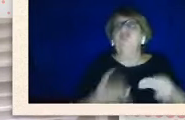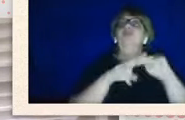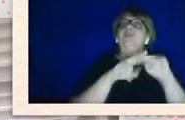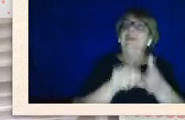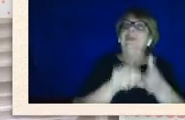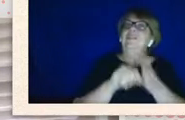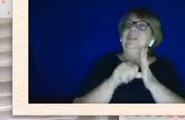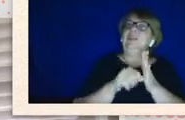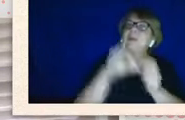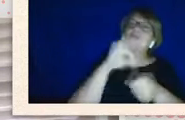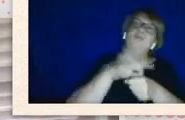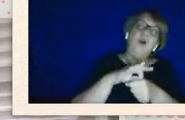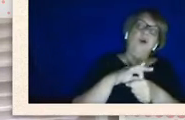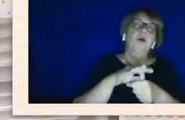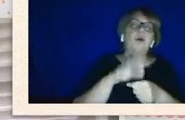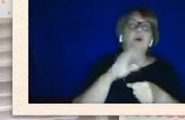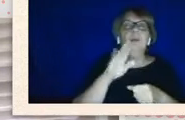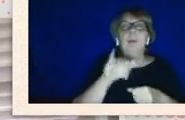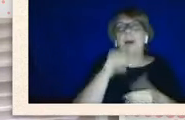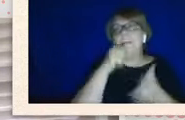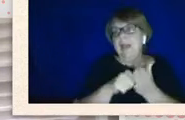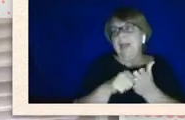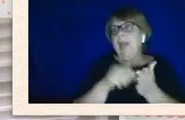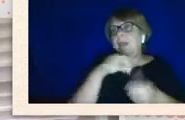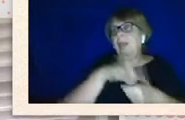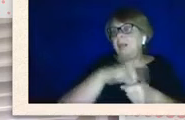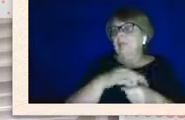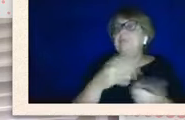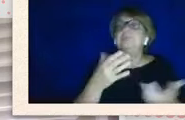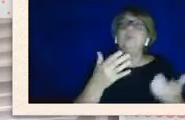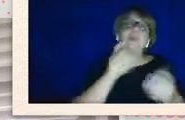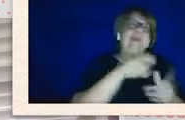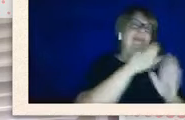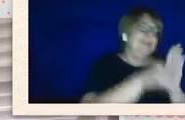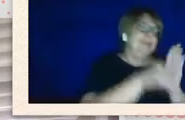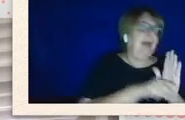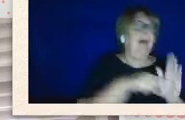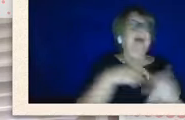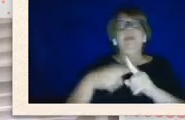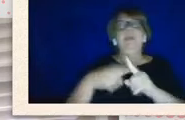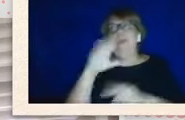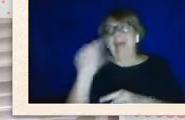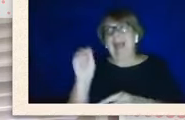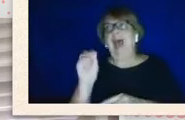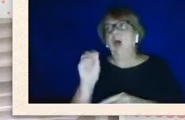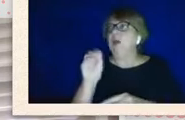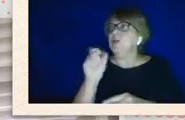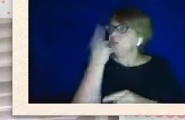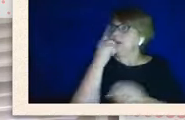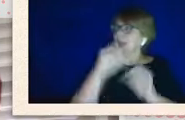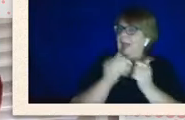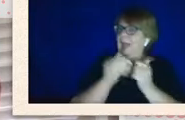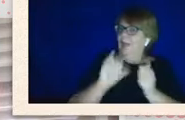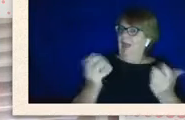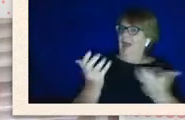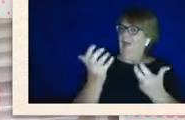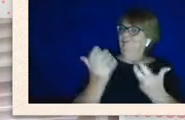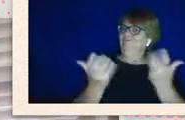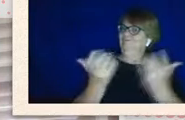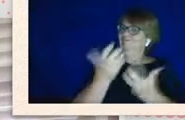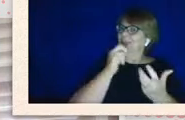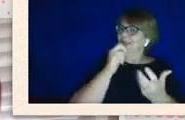balloting, we need the state and the counties to understand how signature mismatch functions for disability voting